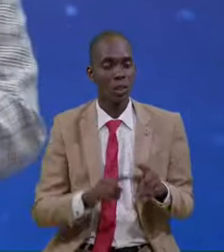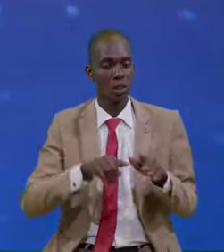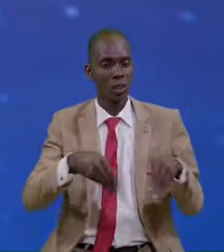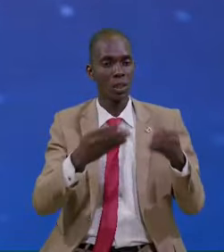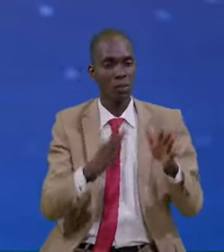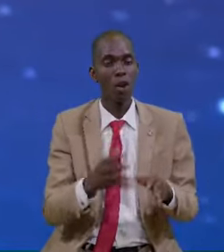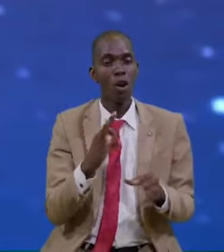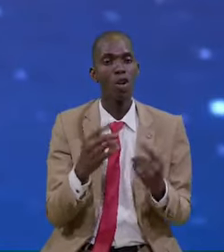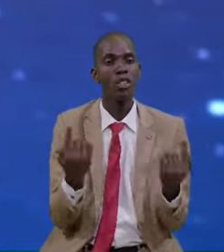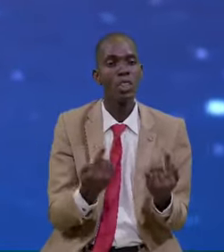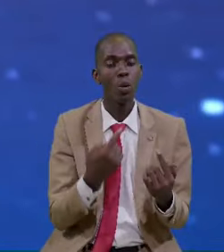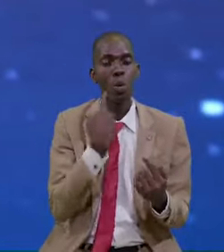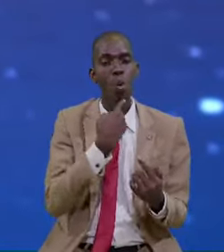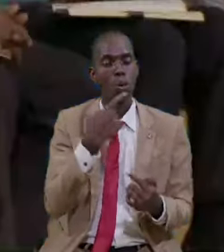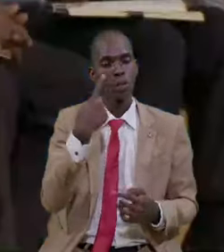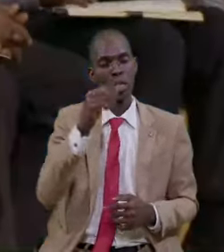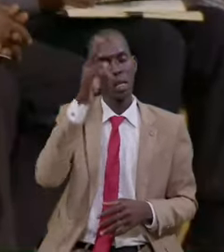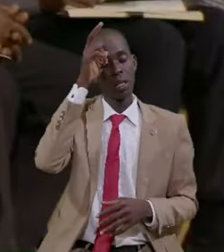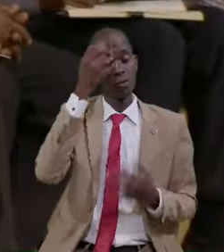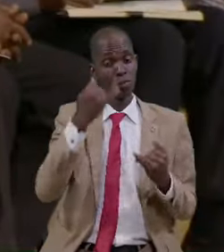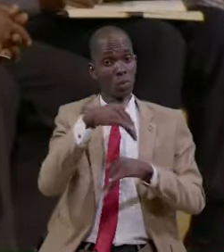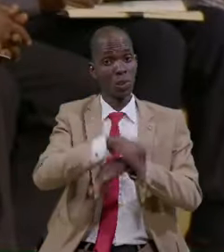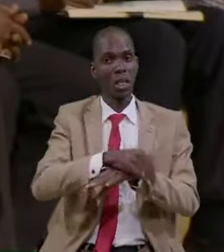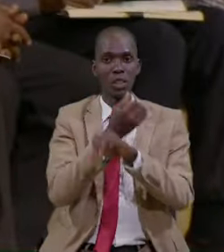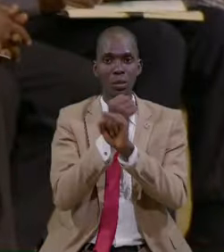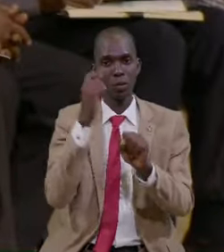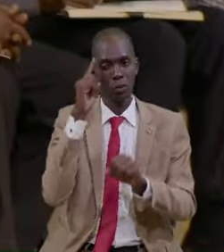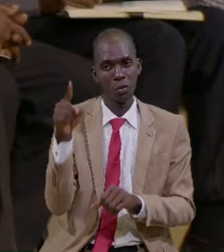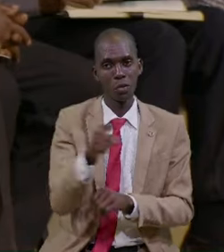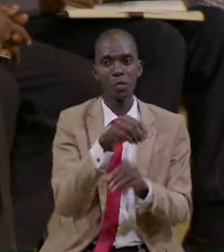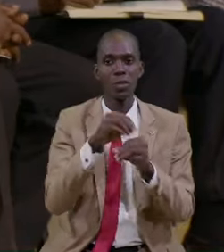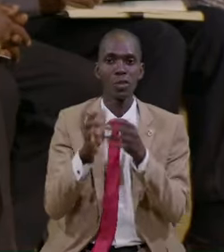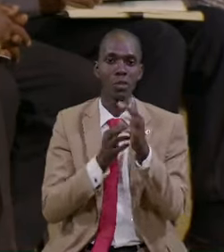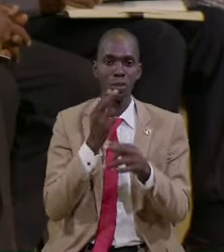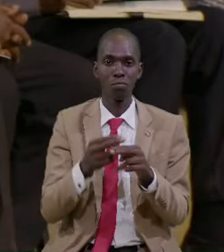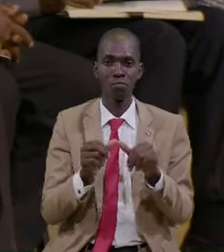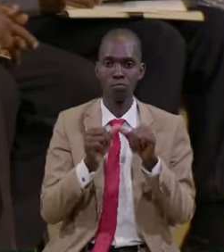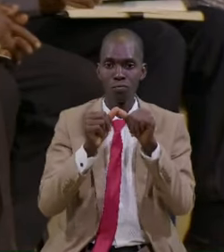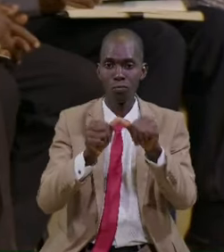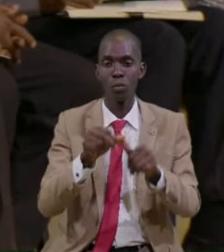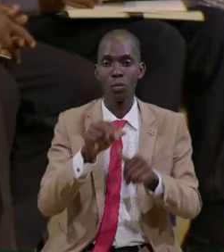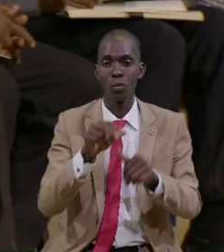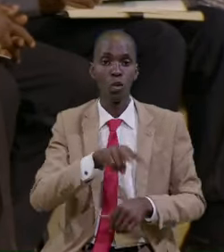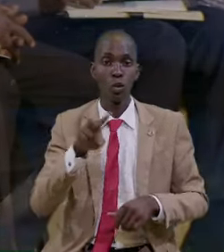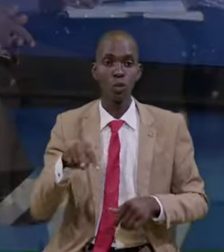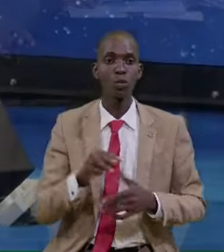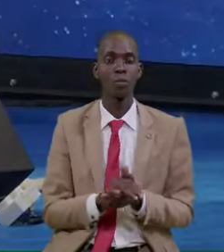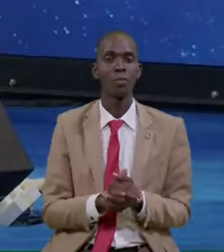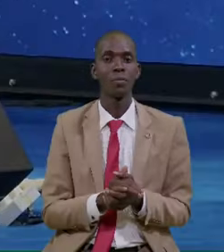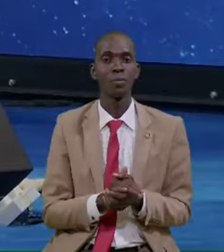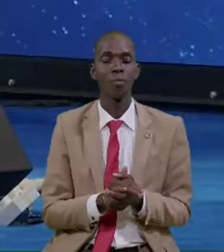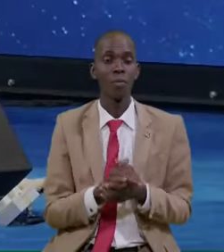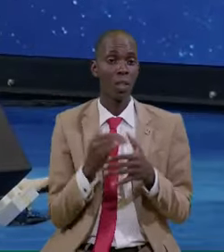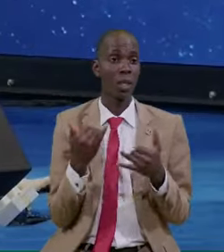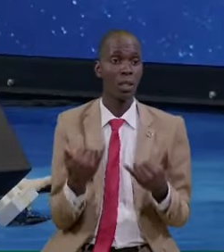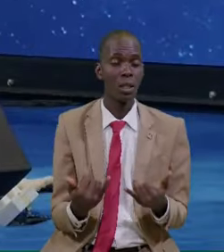devil. Tonight, salvation. In verse 22, it says, Now